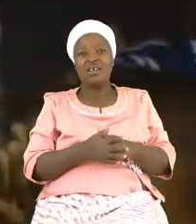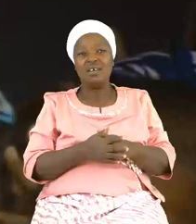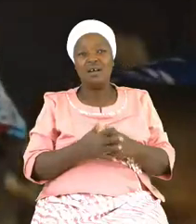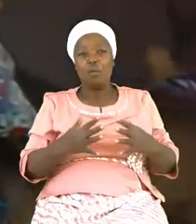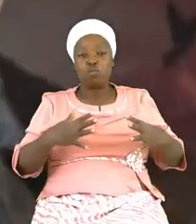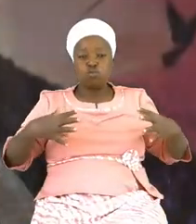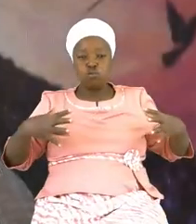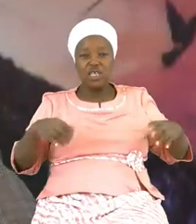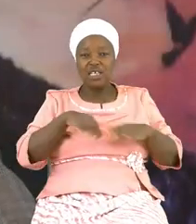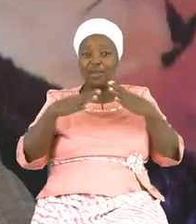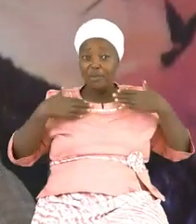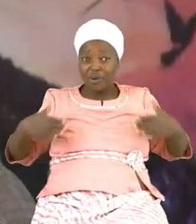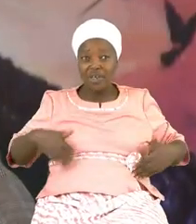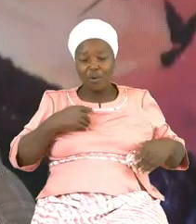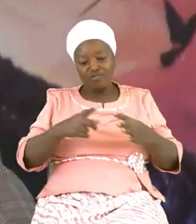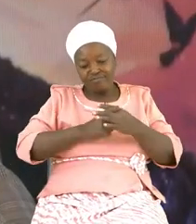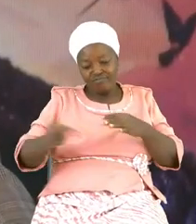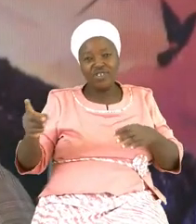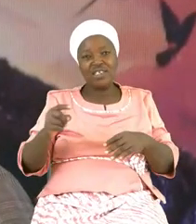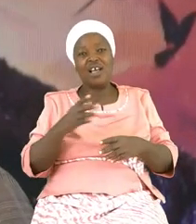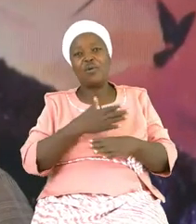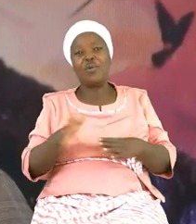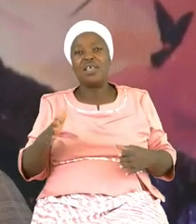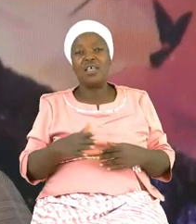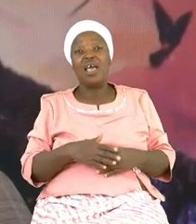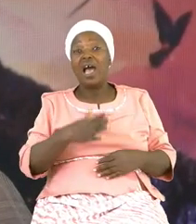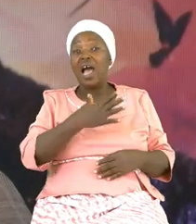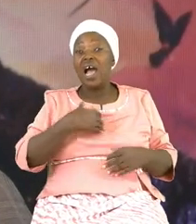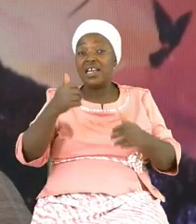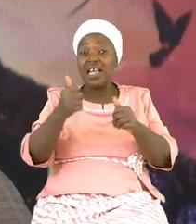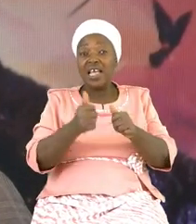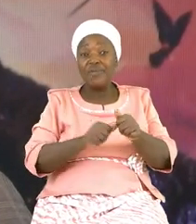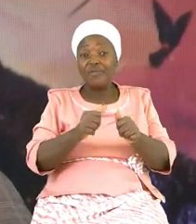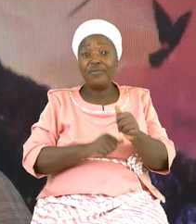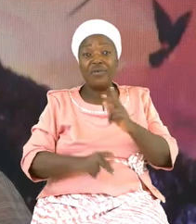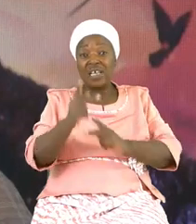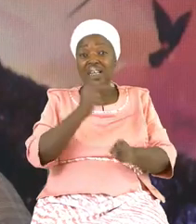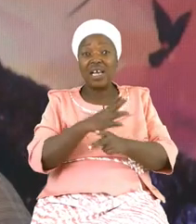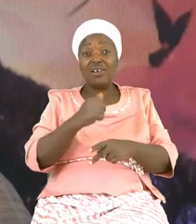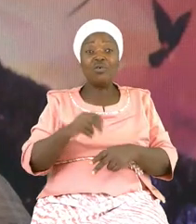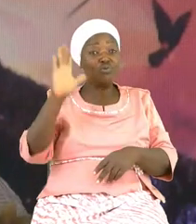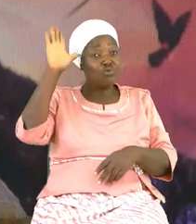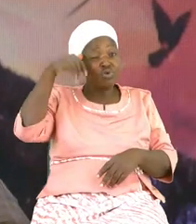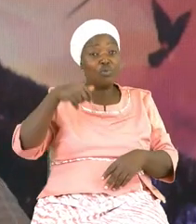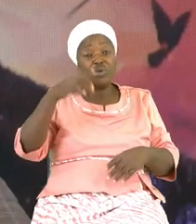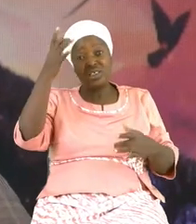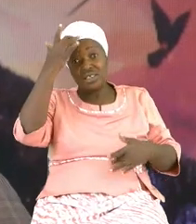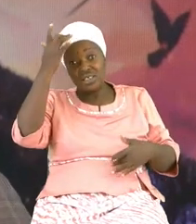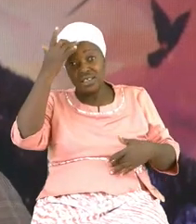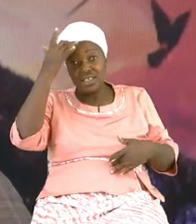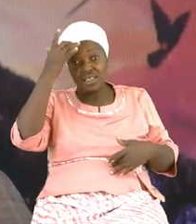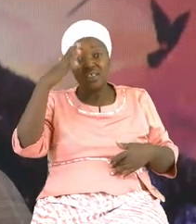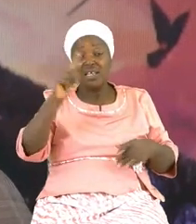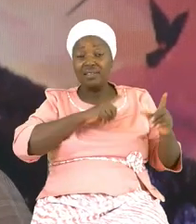body will vanish away. Amen. And every kind of incurable diseases, the Lord